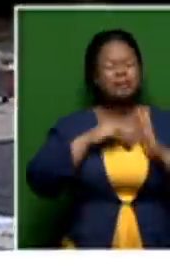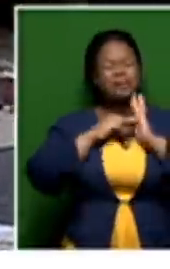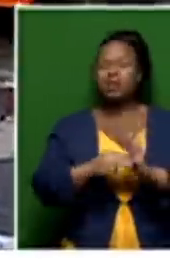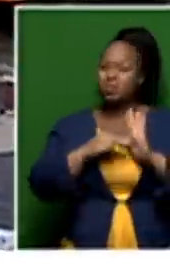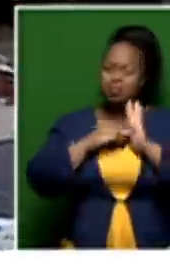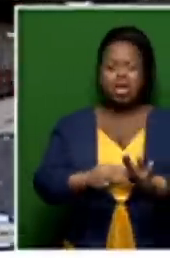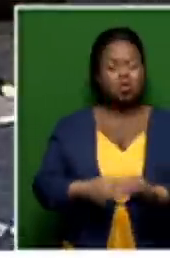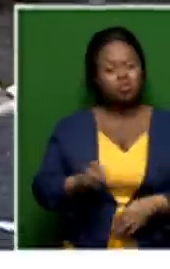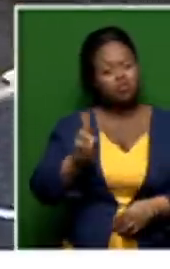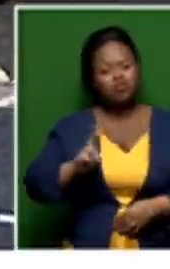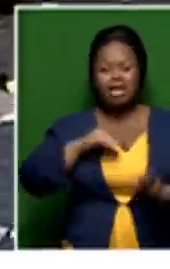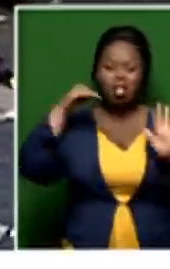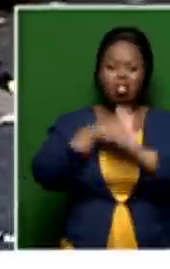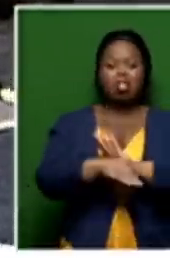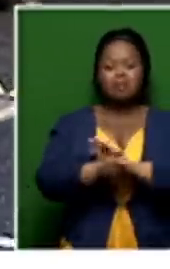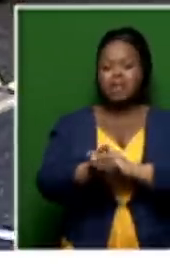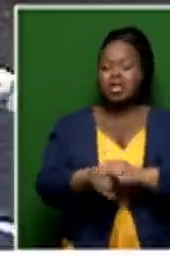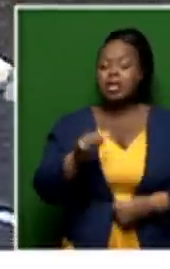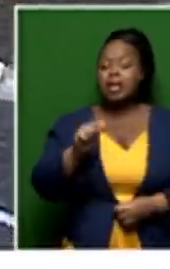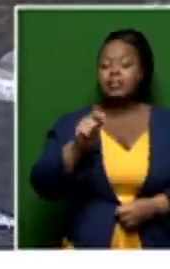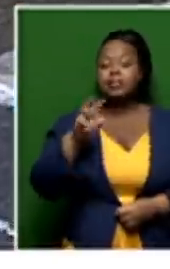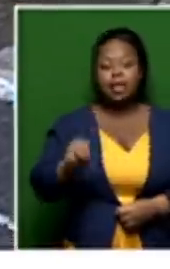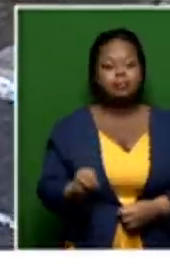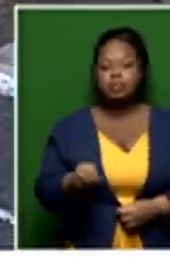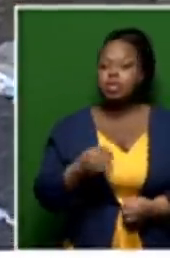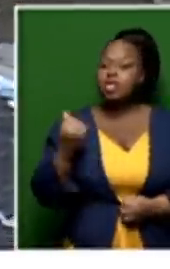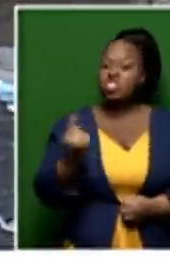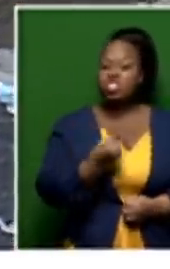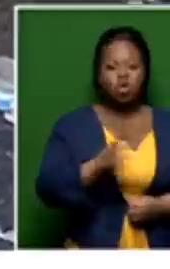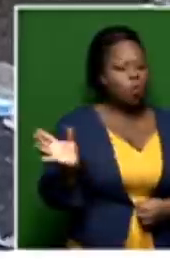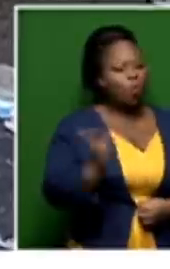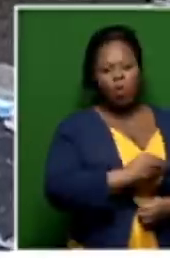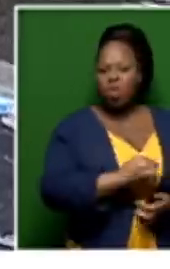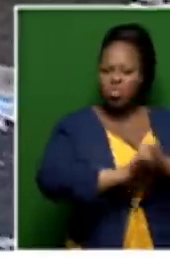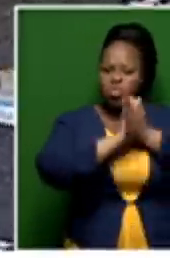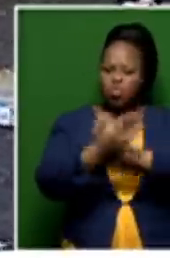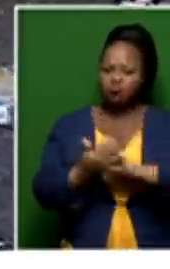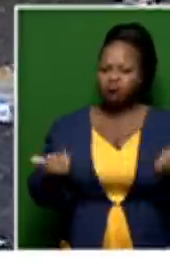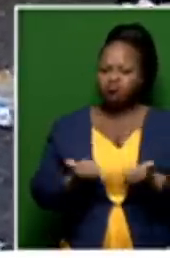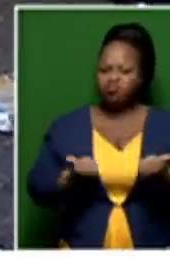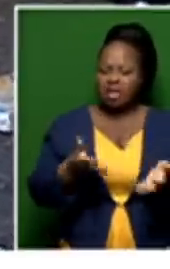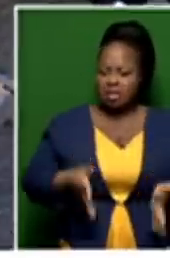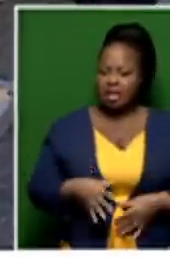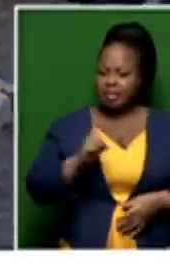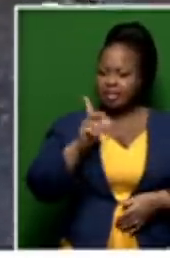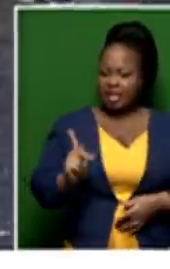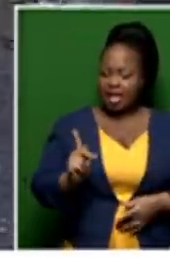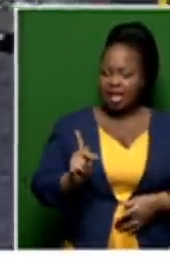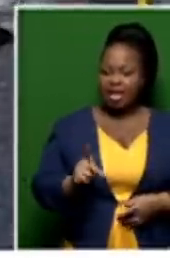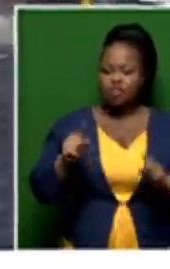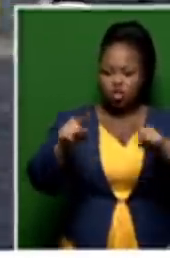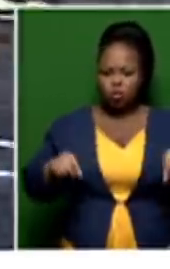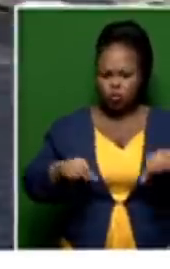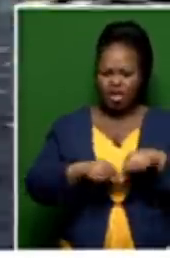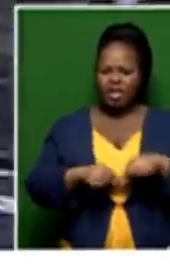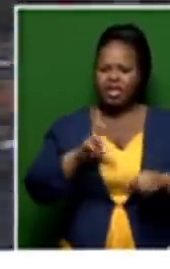millions and millions of rand. The ATMs here, every single one of them has been destroyed here at the Diepkloof Square. And